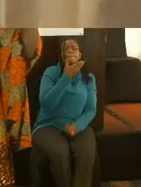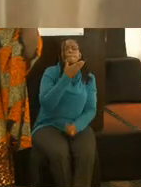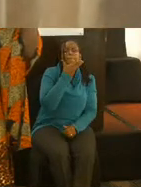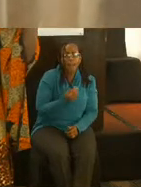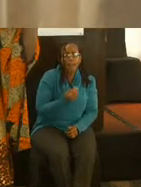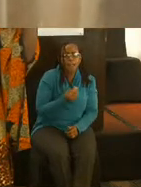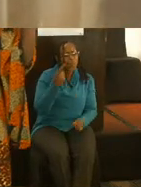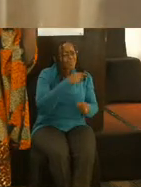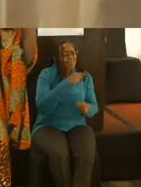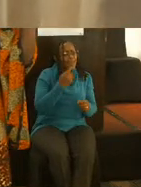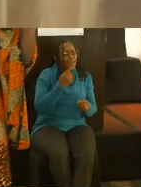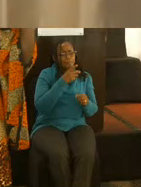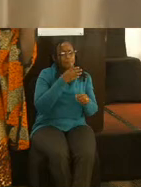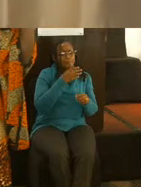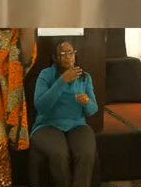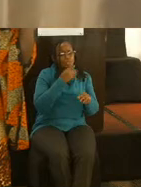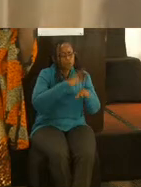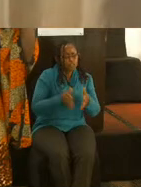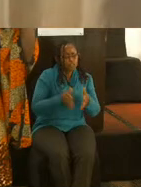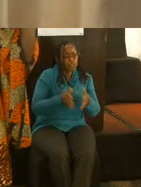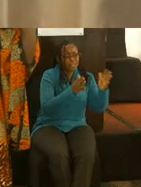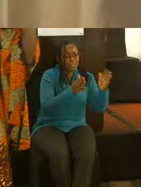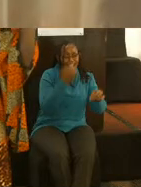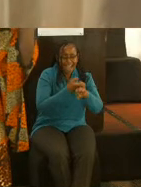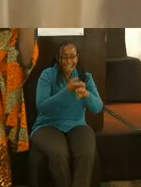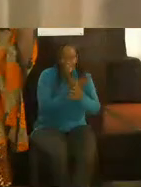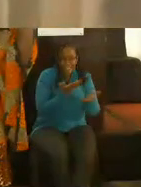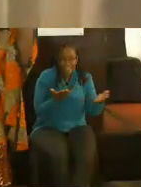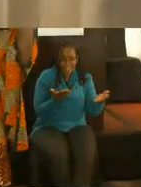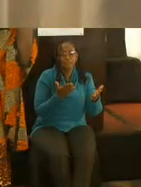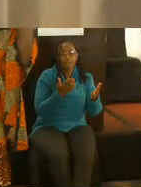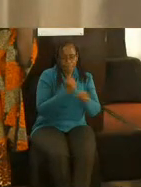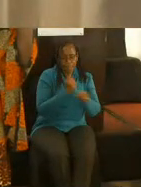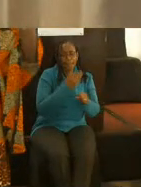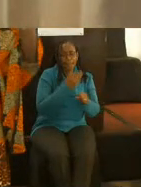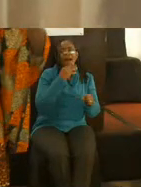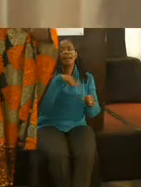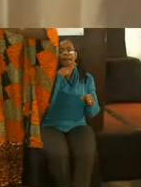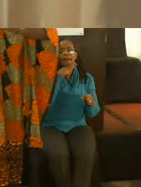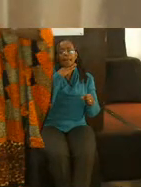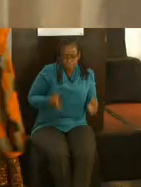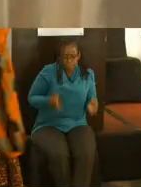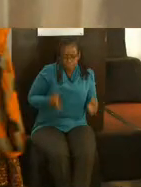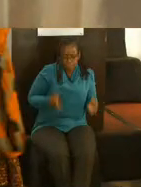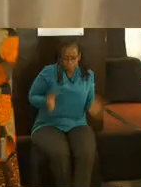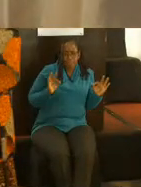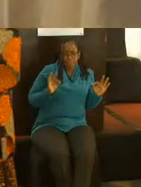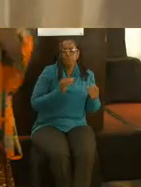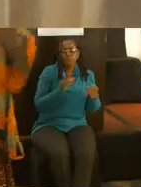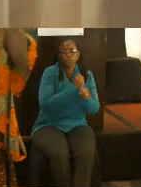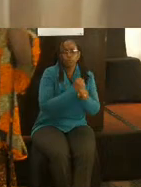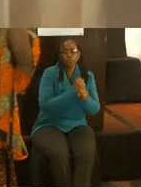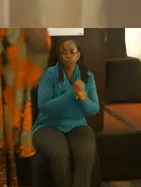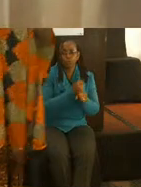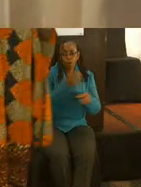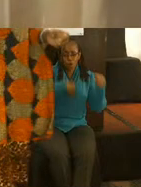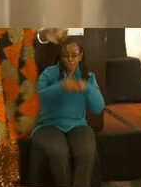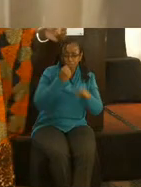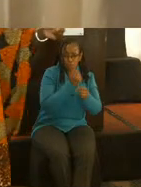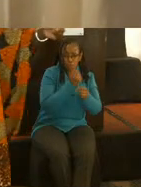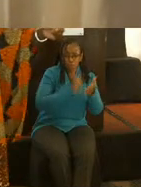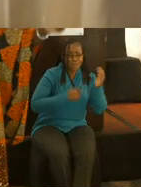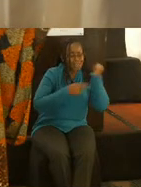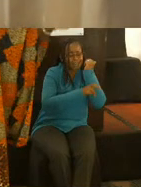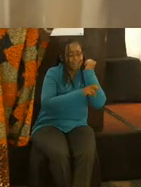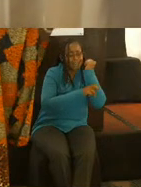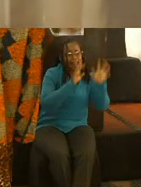streets man hard times do empty Pockets too what do you think government corruption do we text from the people that's what it